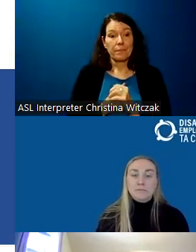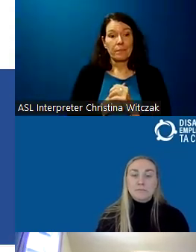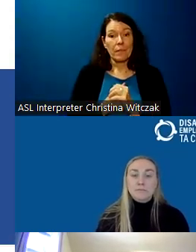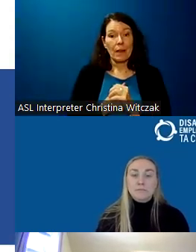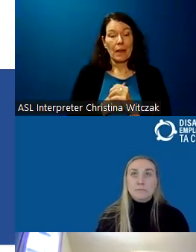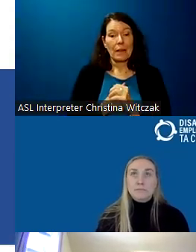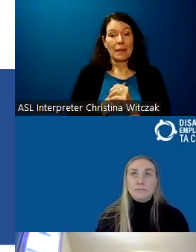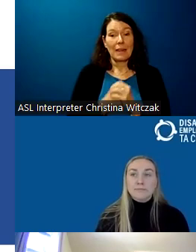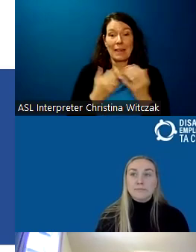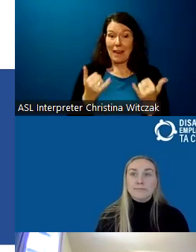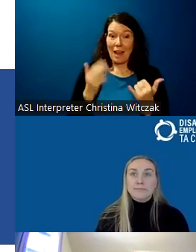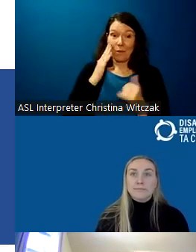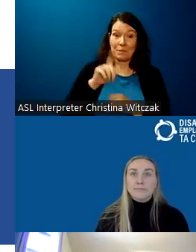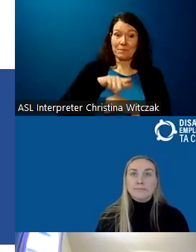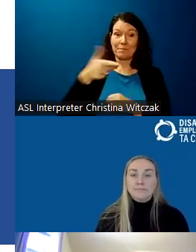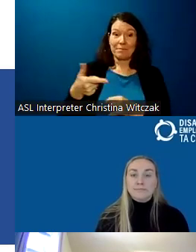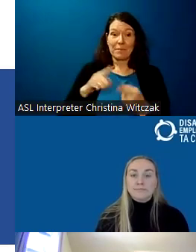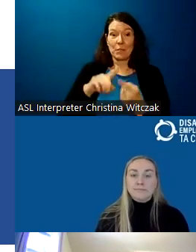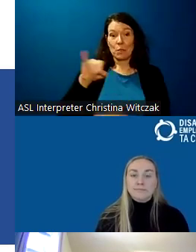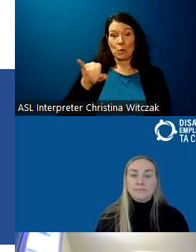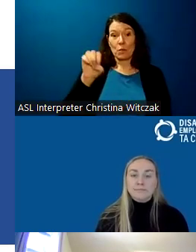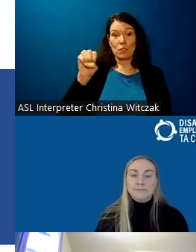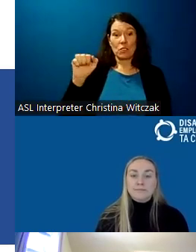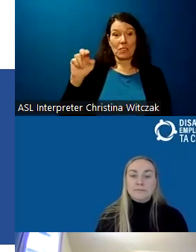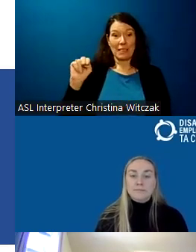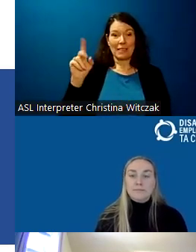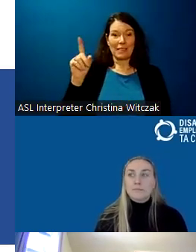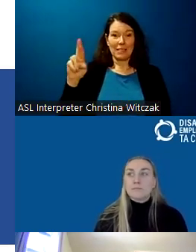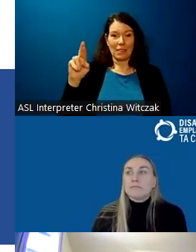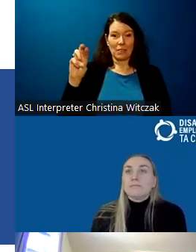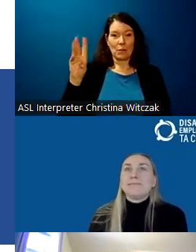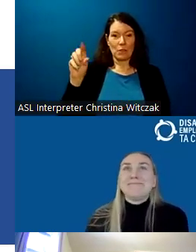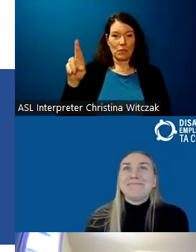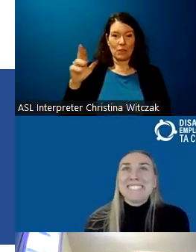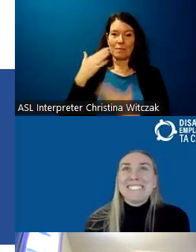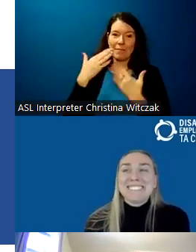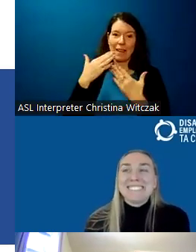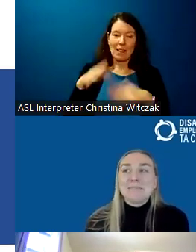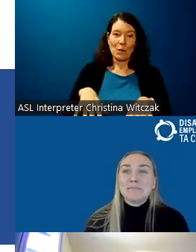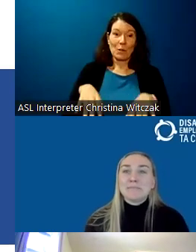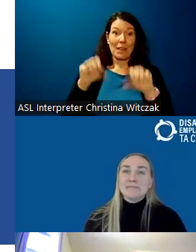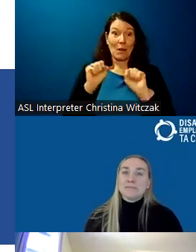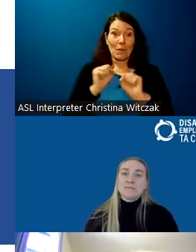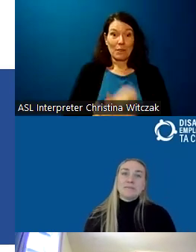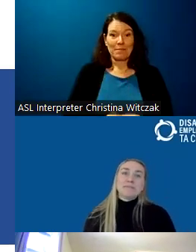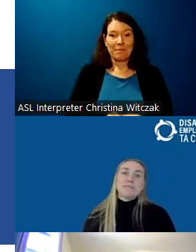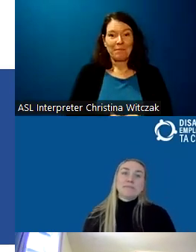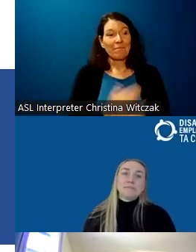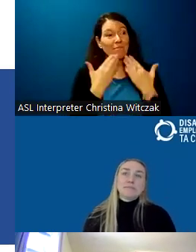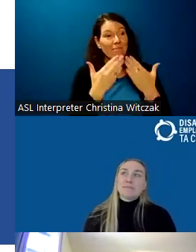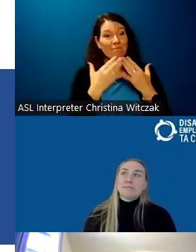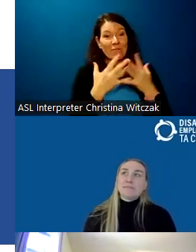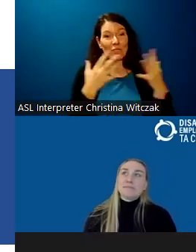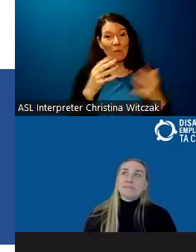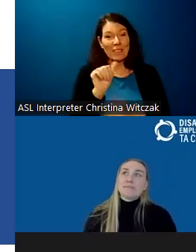And with that, I will turn it over to Jean. We're looking forward to engaging with you in this session today. Thank you. Take it away, Jean. Thank you so much,